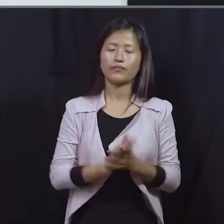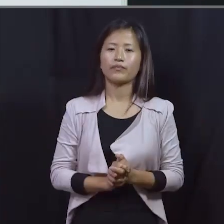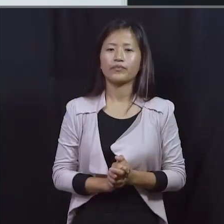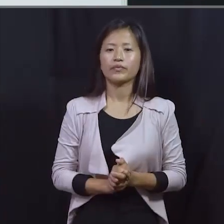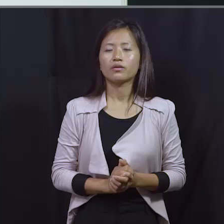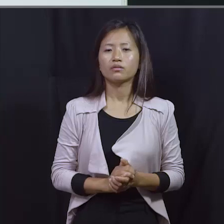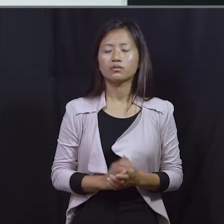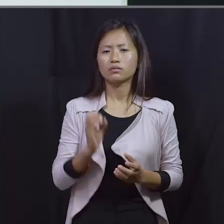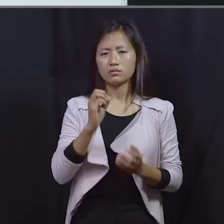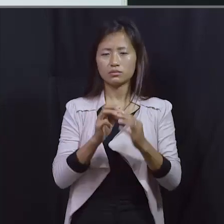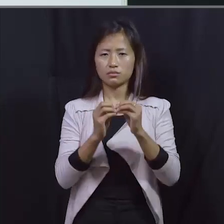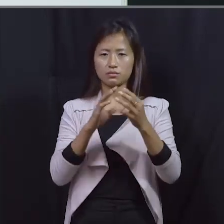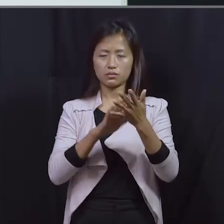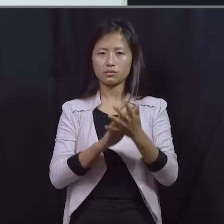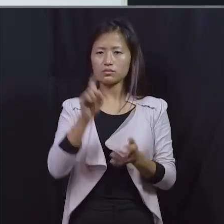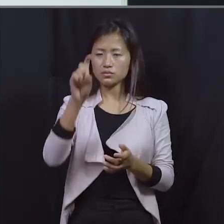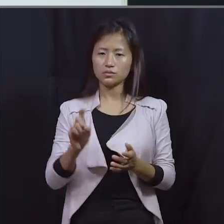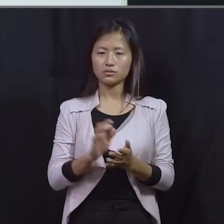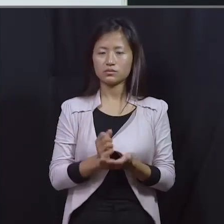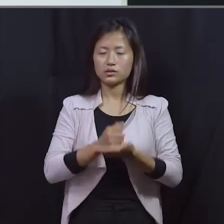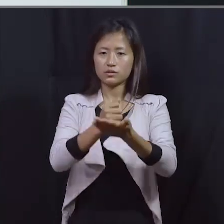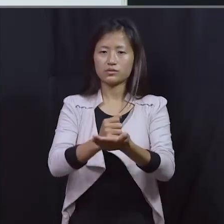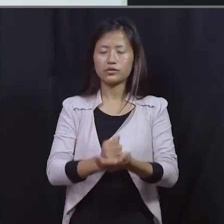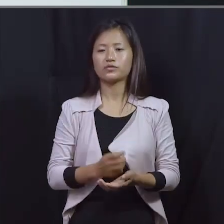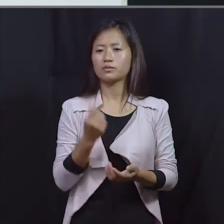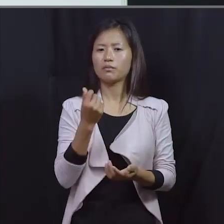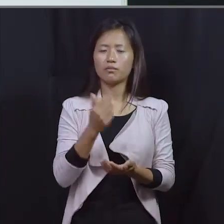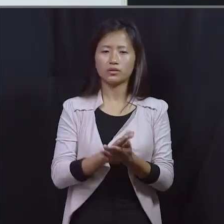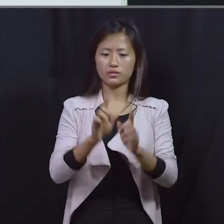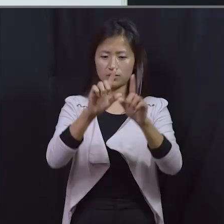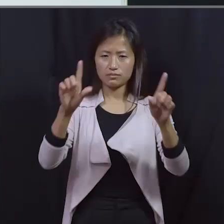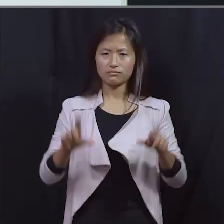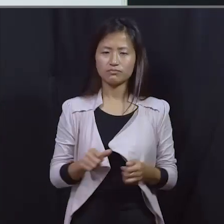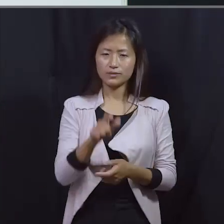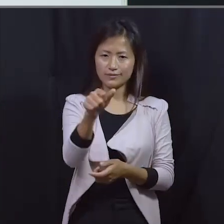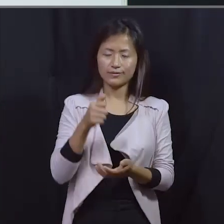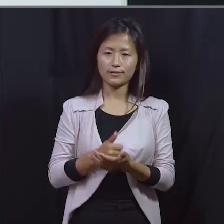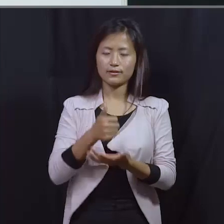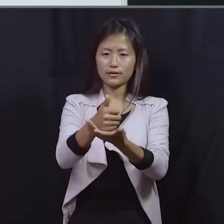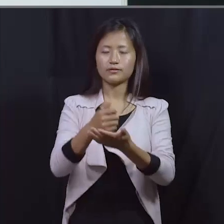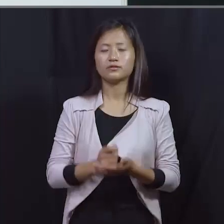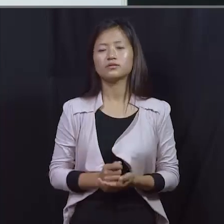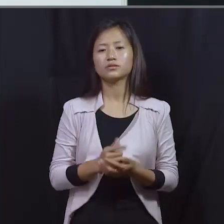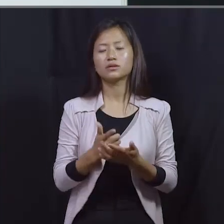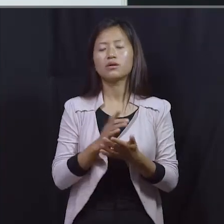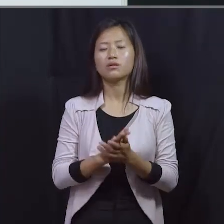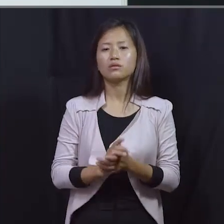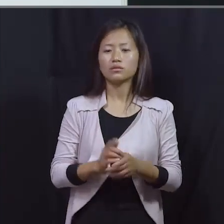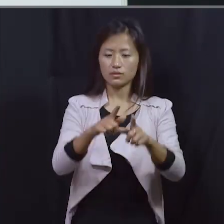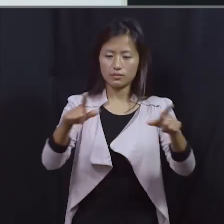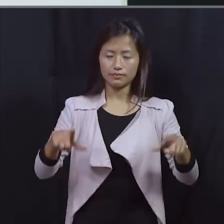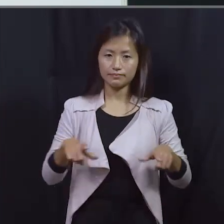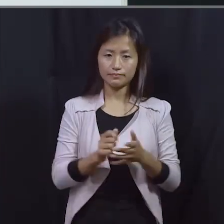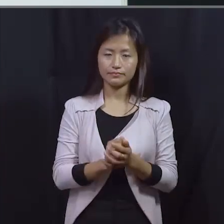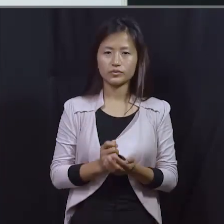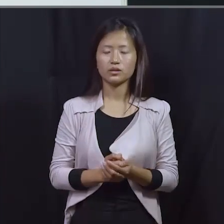he obviously needs the help of those moneylenders, those zamindars to survive. And when those